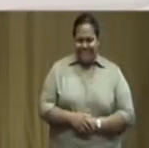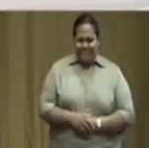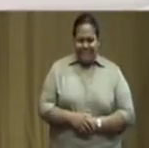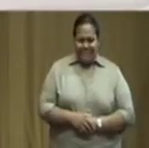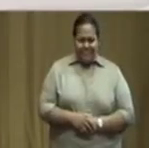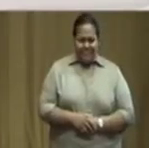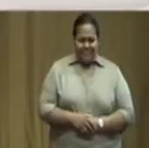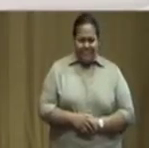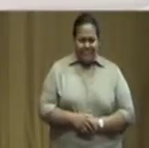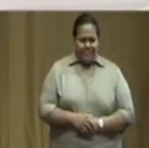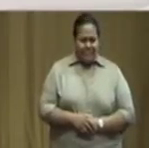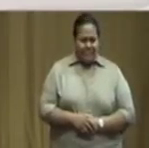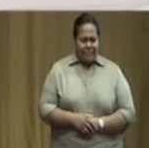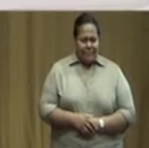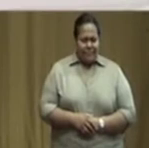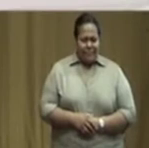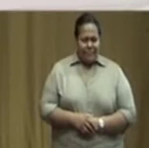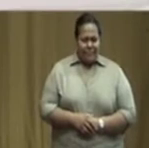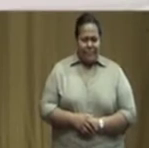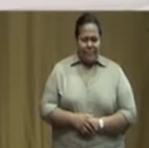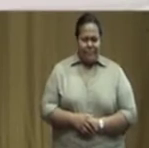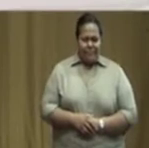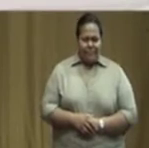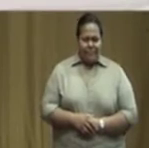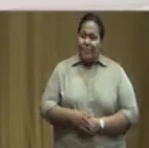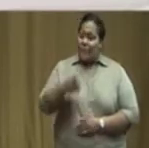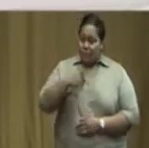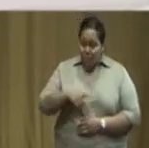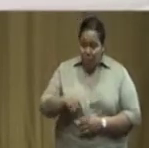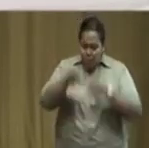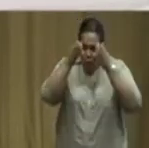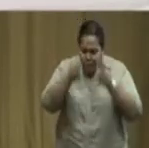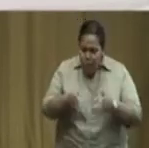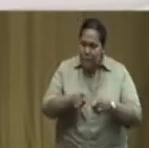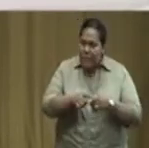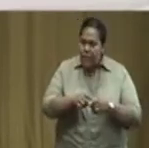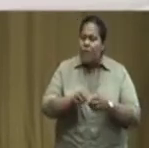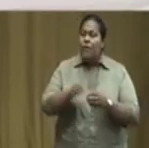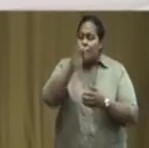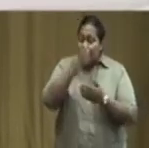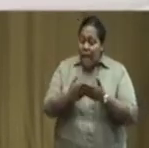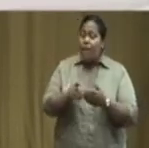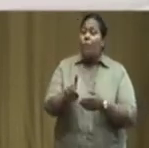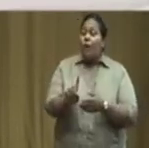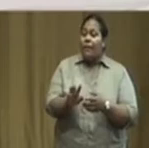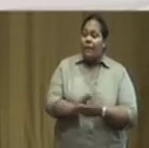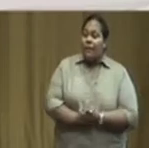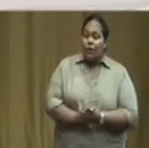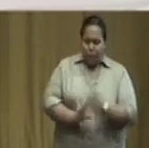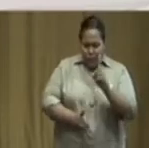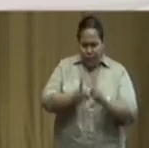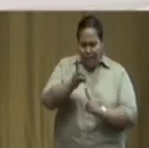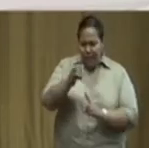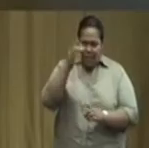core purpose of literary studies is to develop our students as independent critical thinkers, as students who